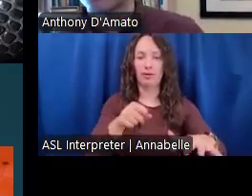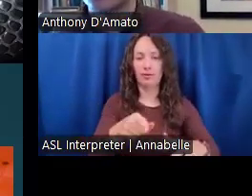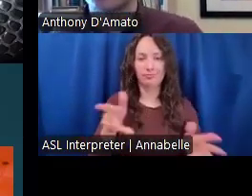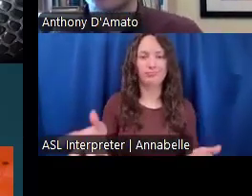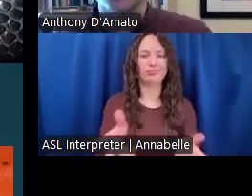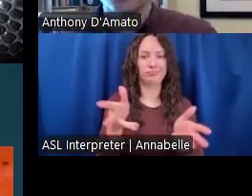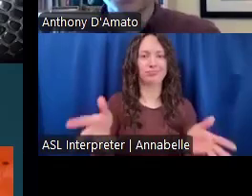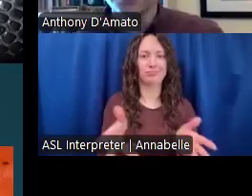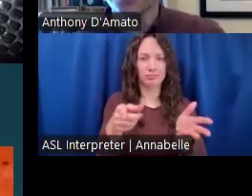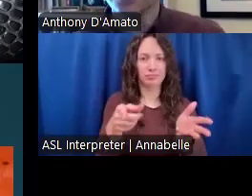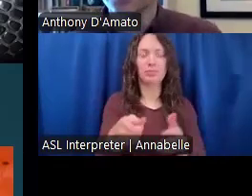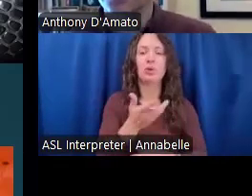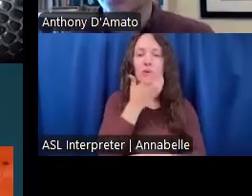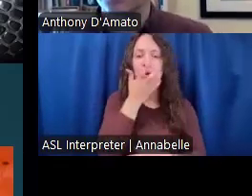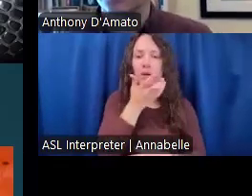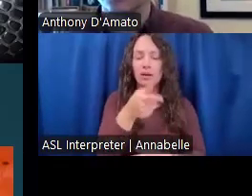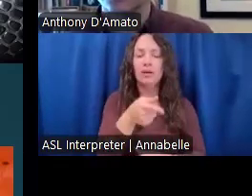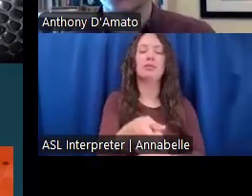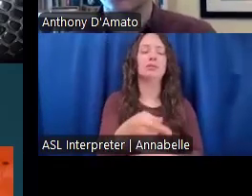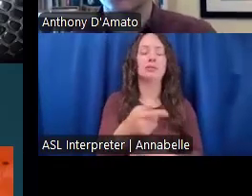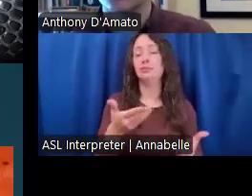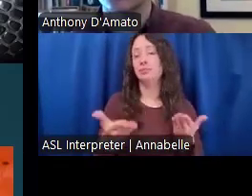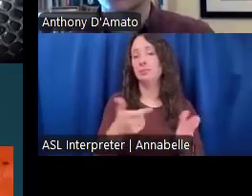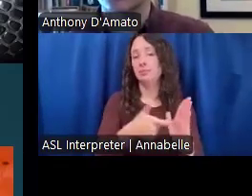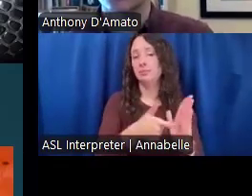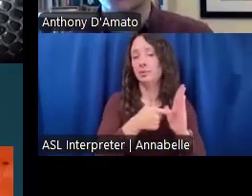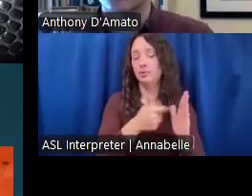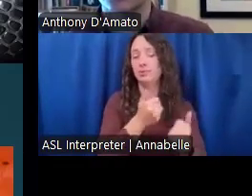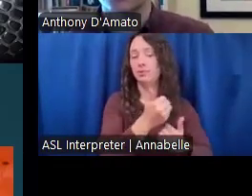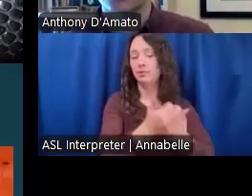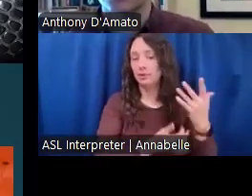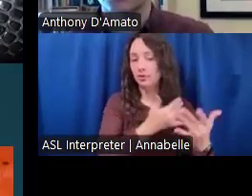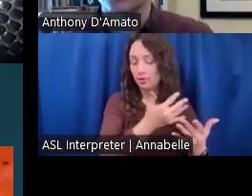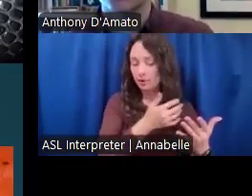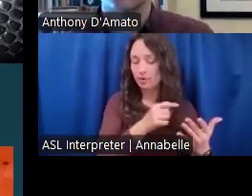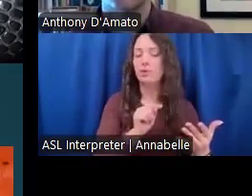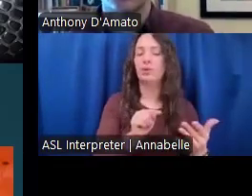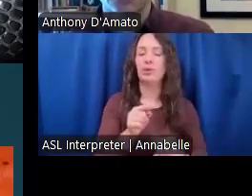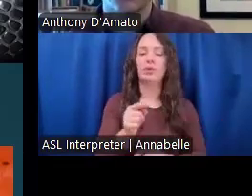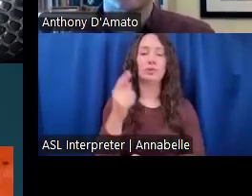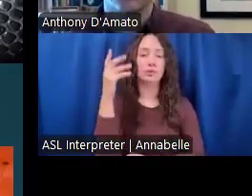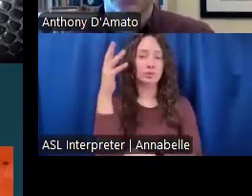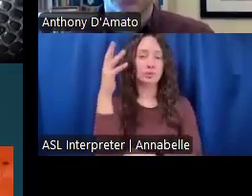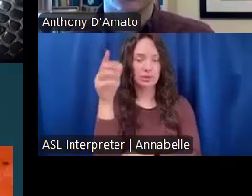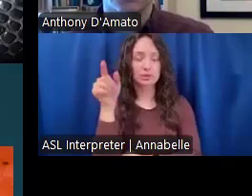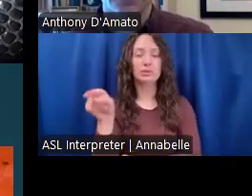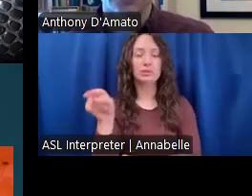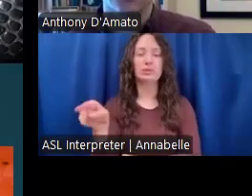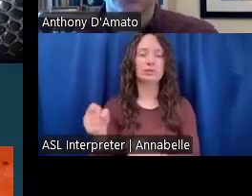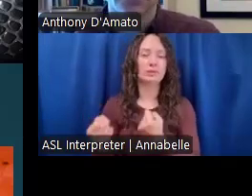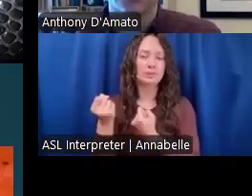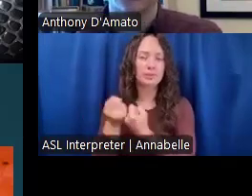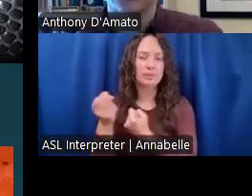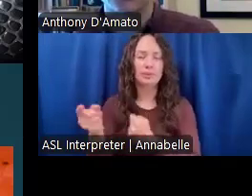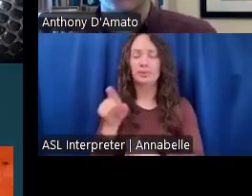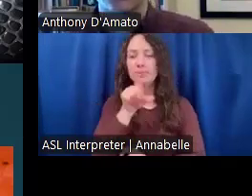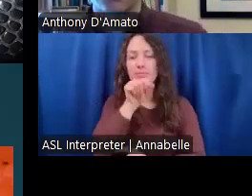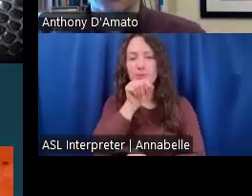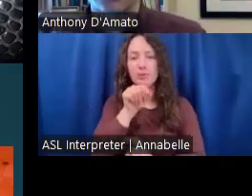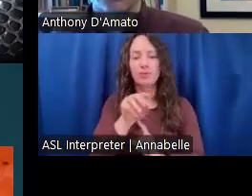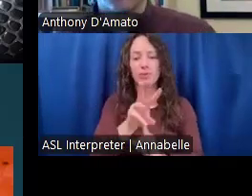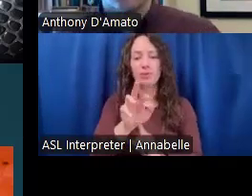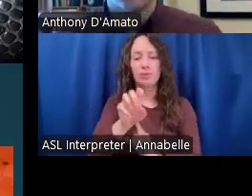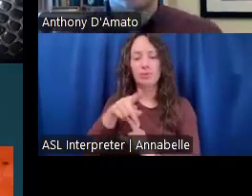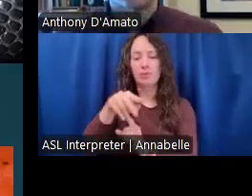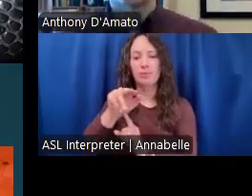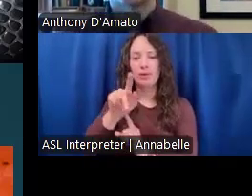fire. Having the trees that are supporting red heart disease for red cockaded woodpecker, coarse down